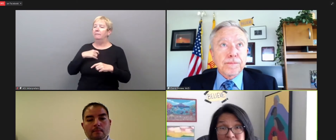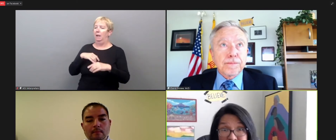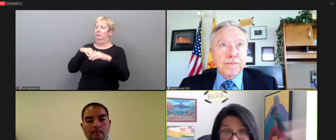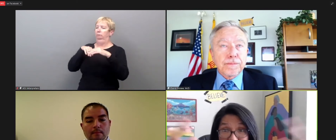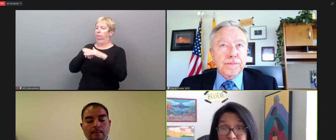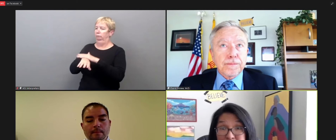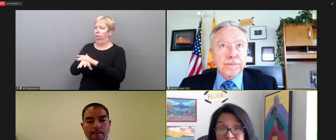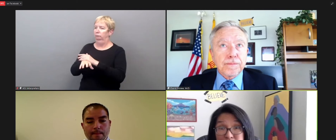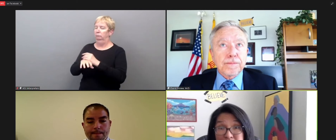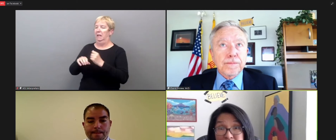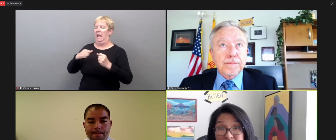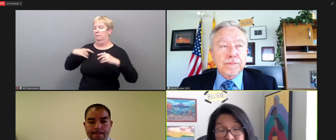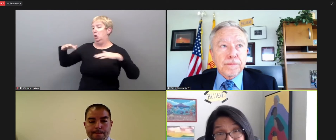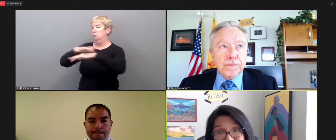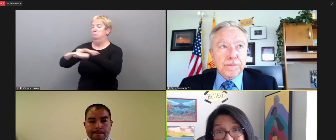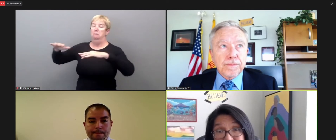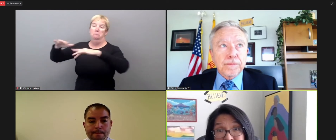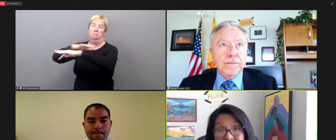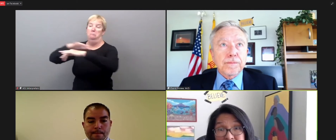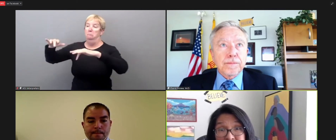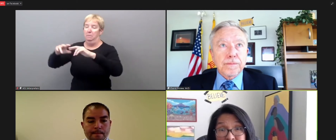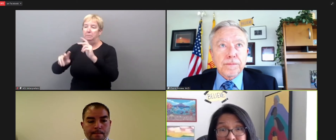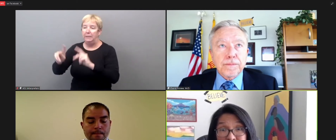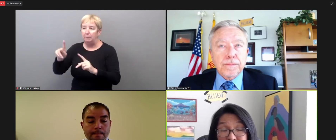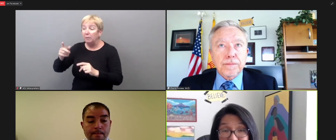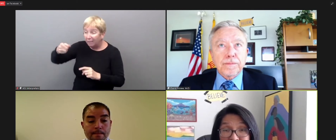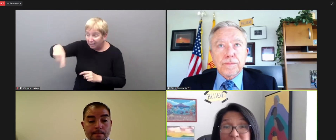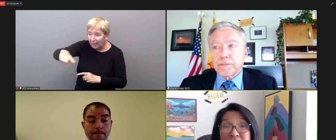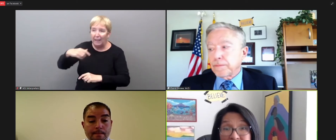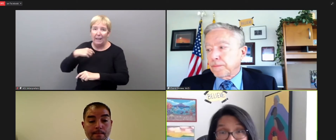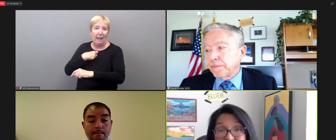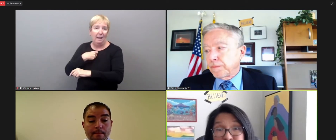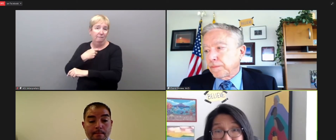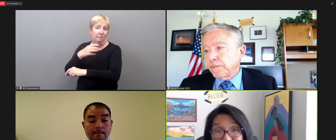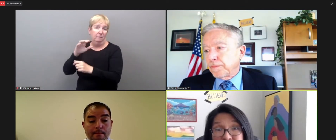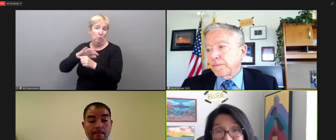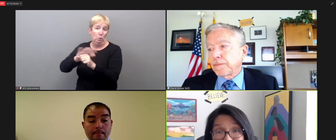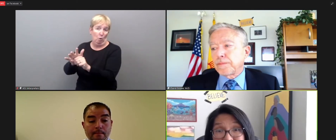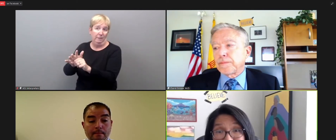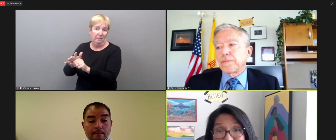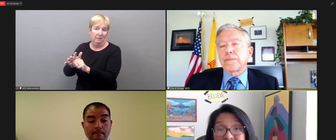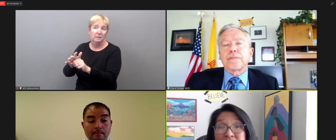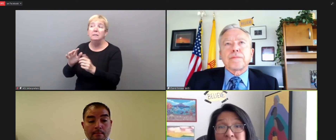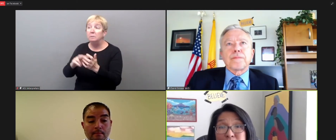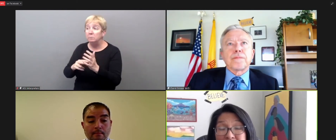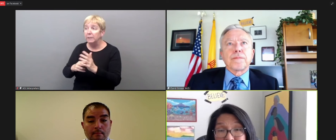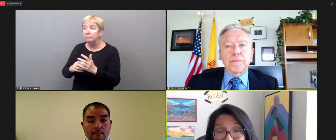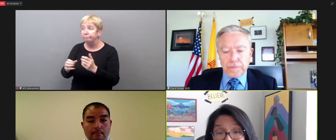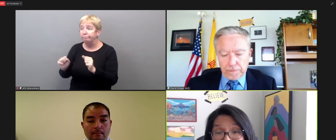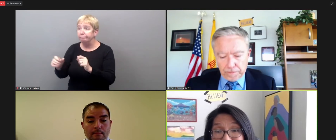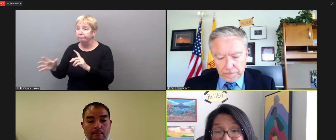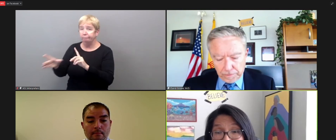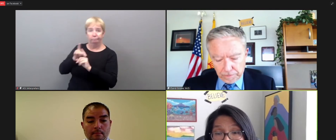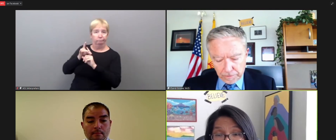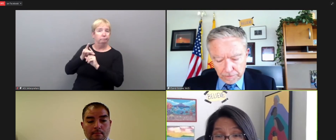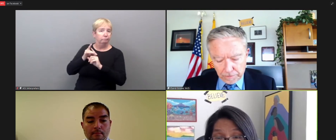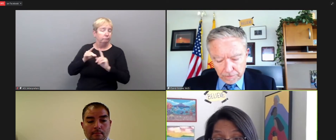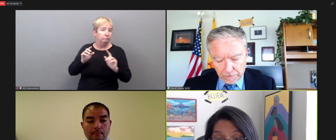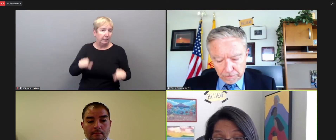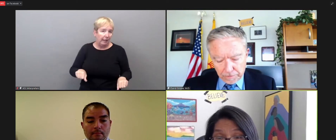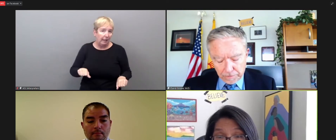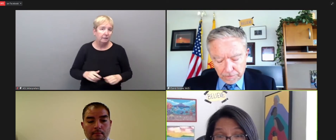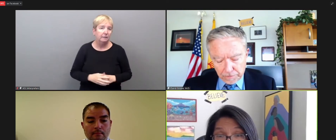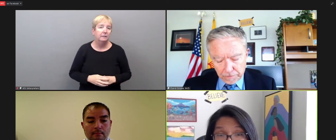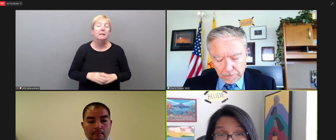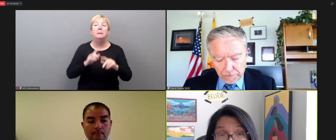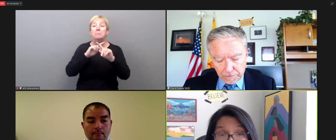and there's tons of people with COVID, you will still have a breakthrough case. The important thing though, and can I